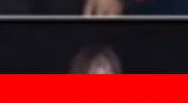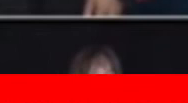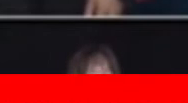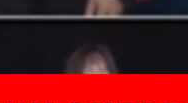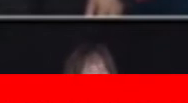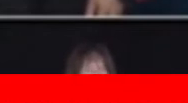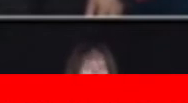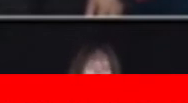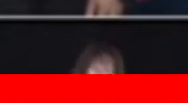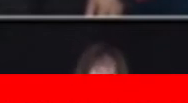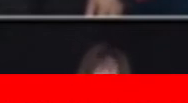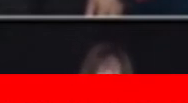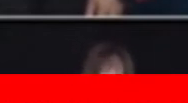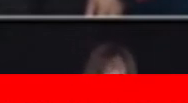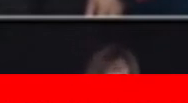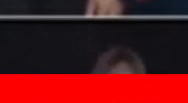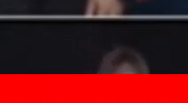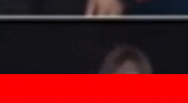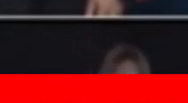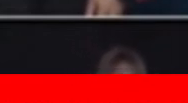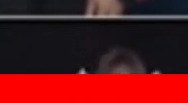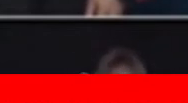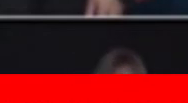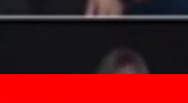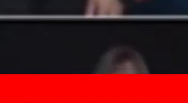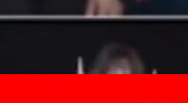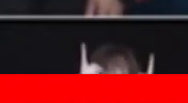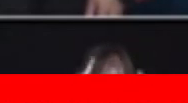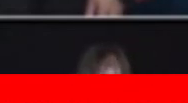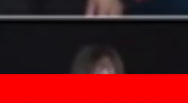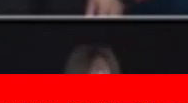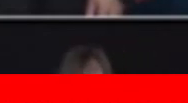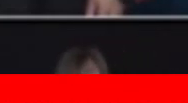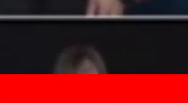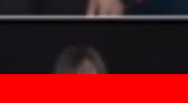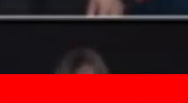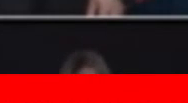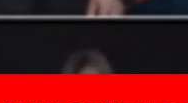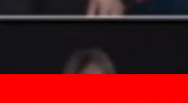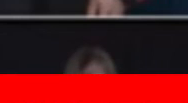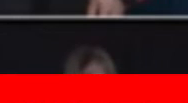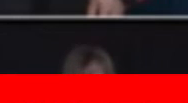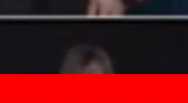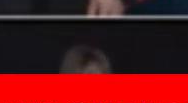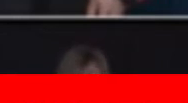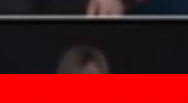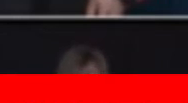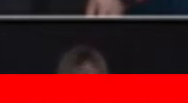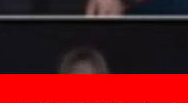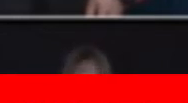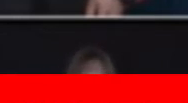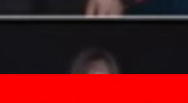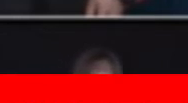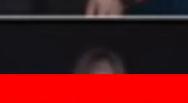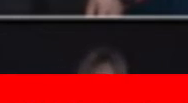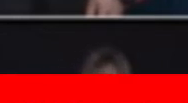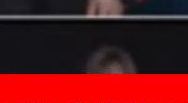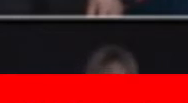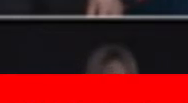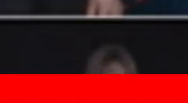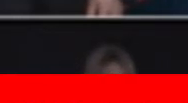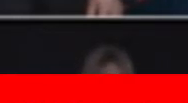I'm asking everyone, please, just follow the guidelines. That's all we're asking, and we're going to get through this. Follow